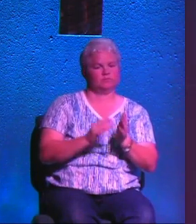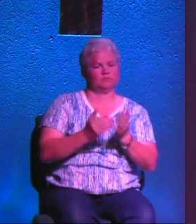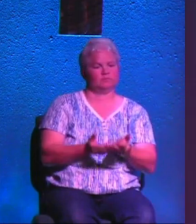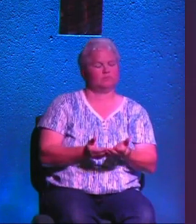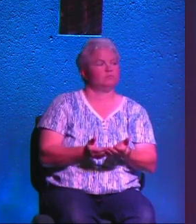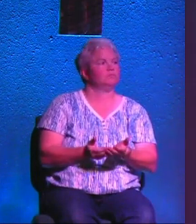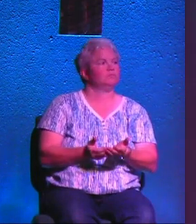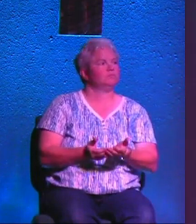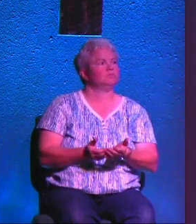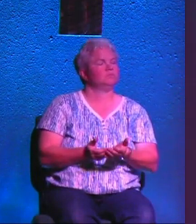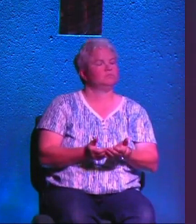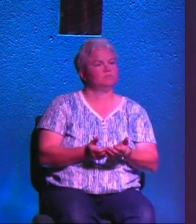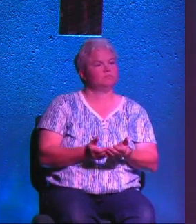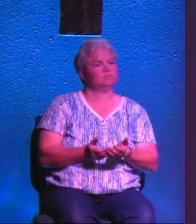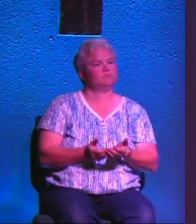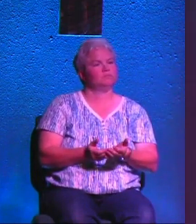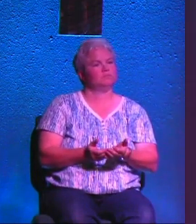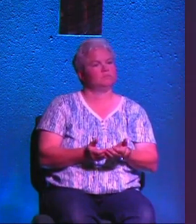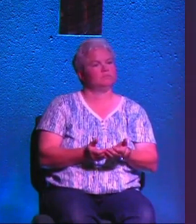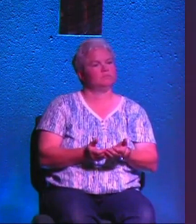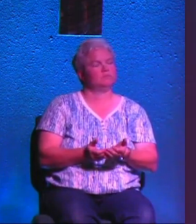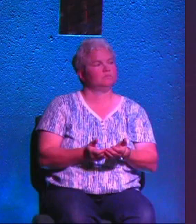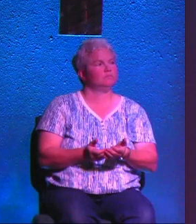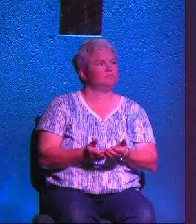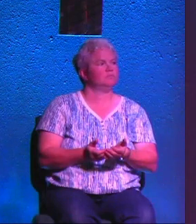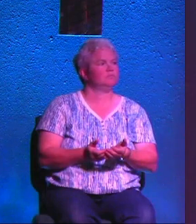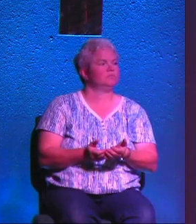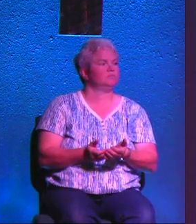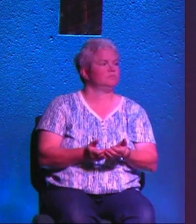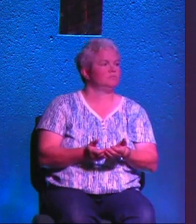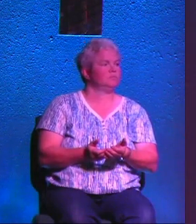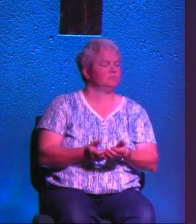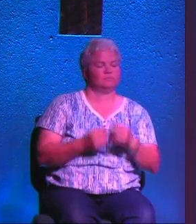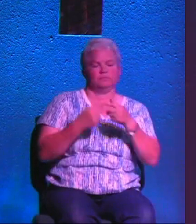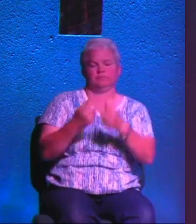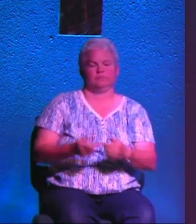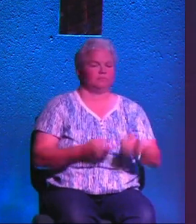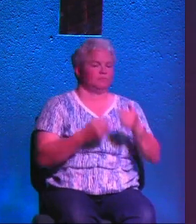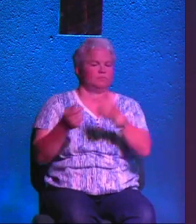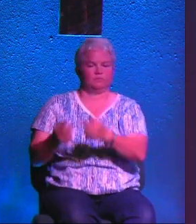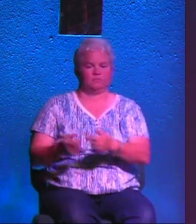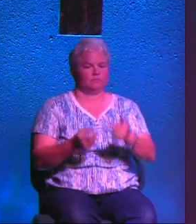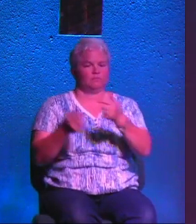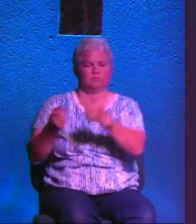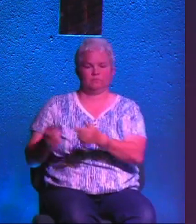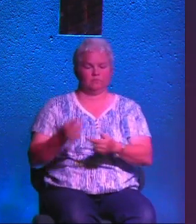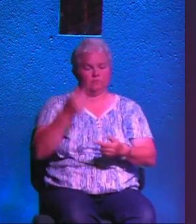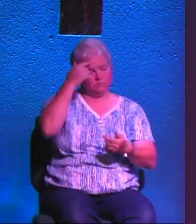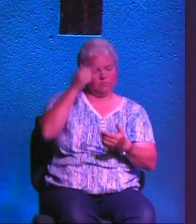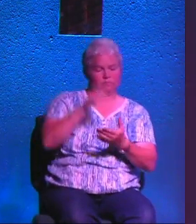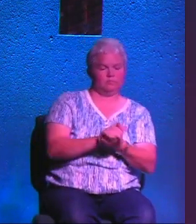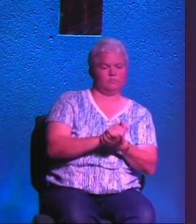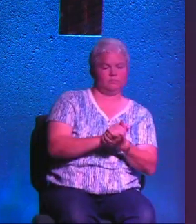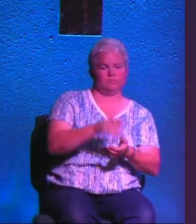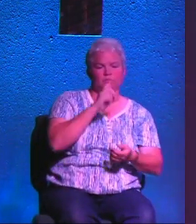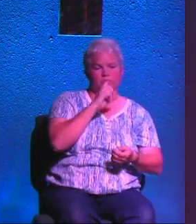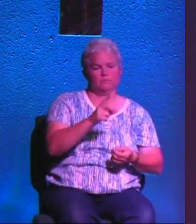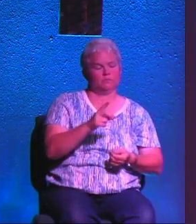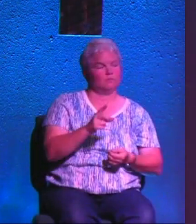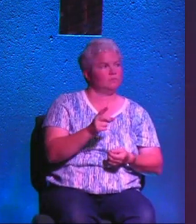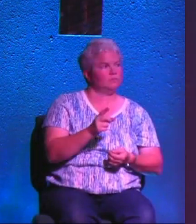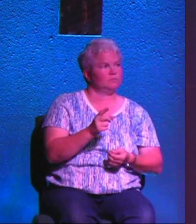Scripture. Somebody has introduced that, and it's gotten in our brain pan and is rolling around, and we're starting to believe that this might be